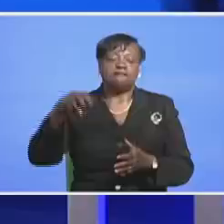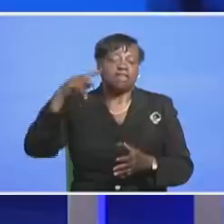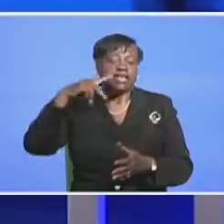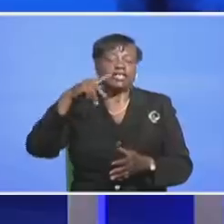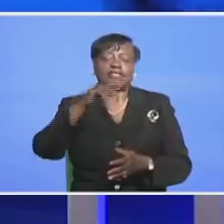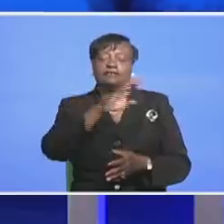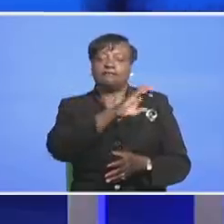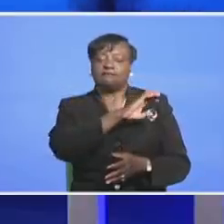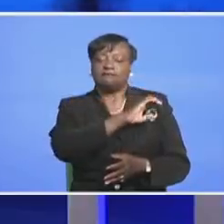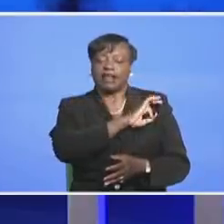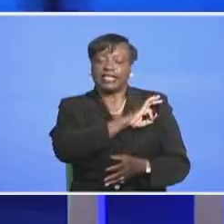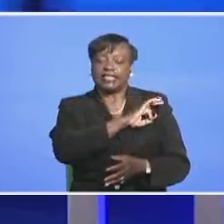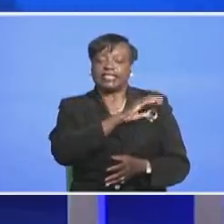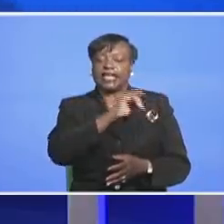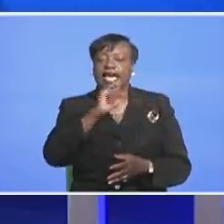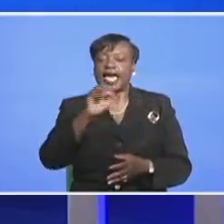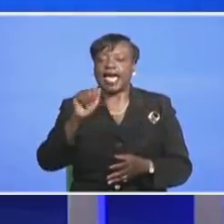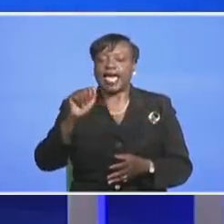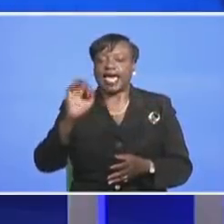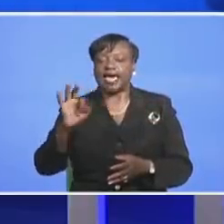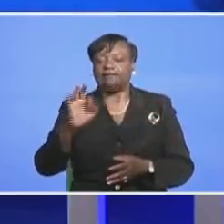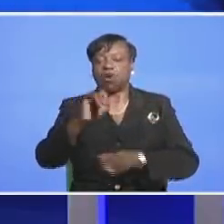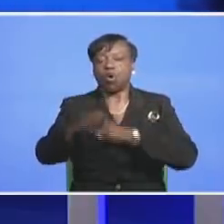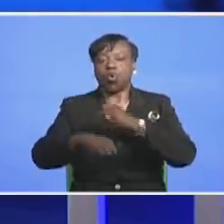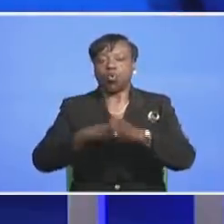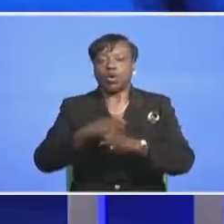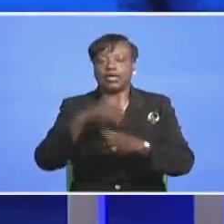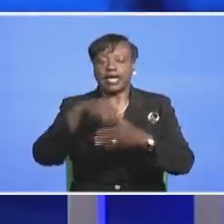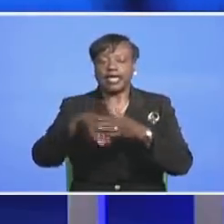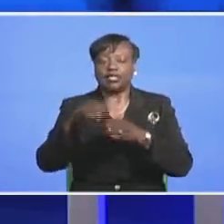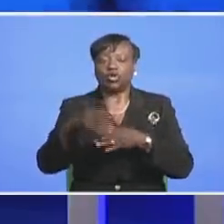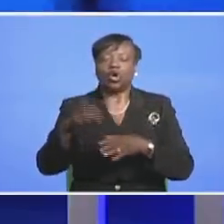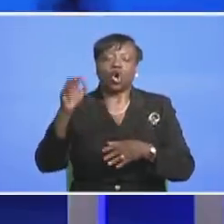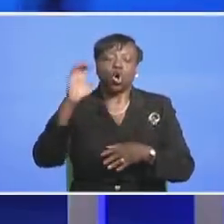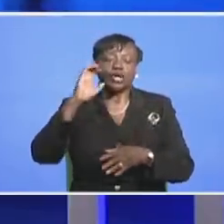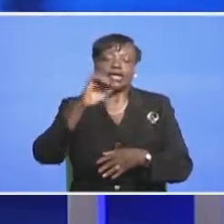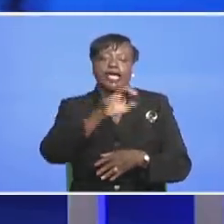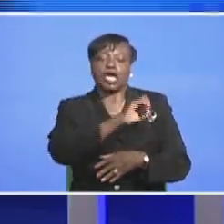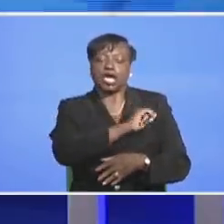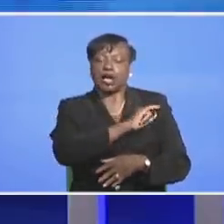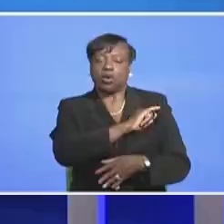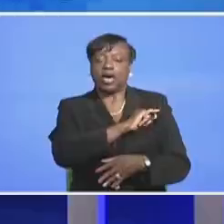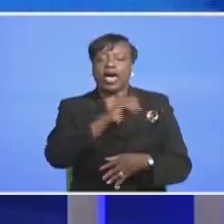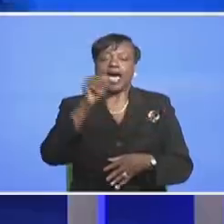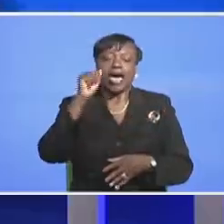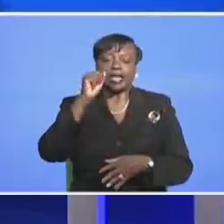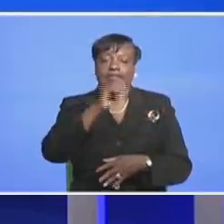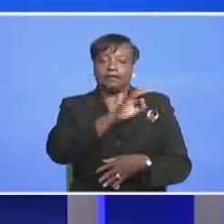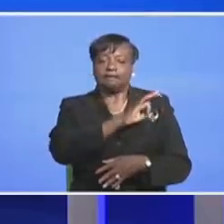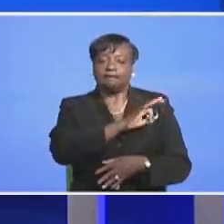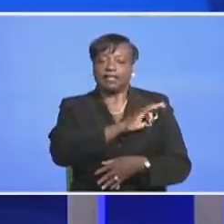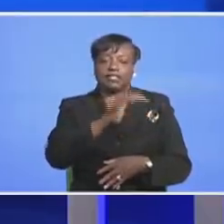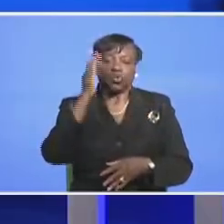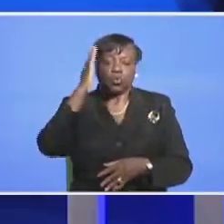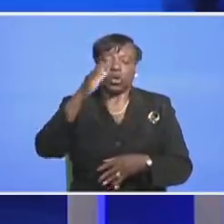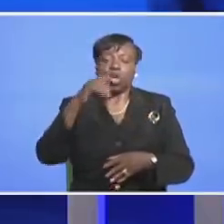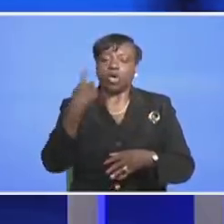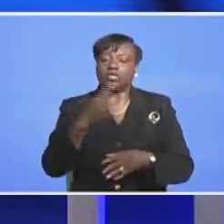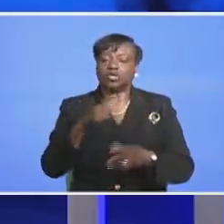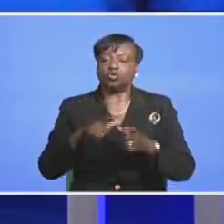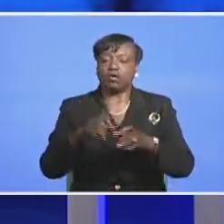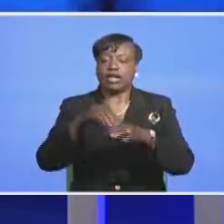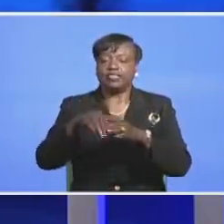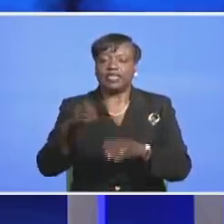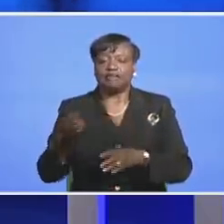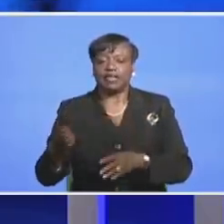Francis and IAAF World Indoor Champion Courtney Okolo. Allison Felix will also run in the event. It will mark the